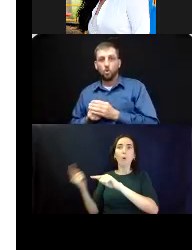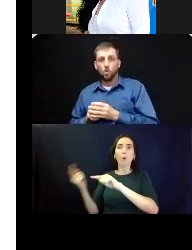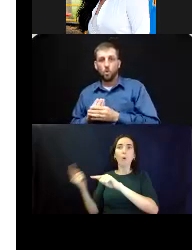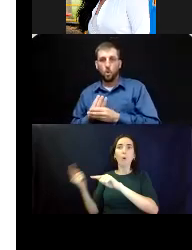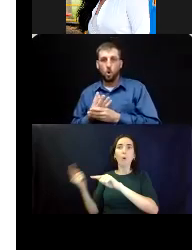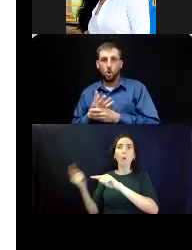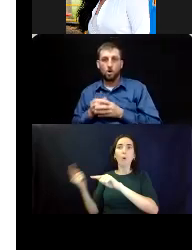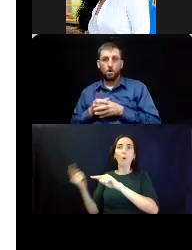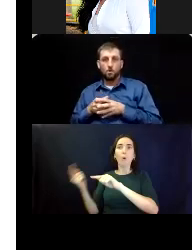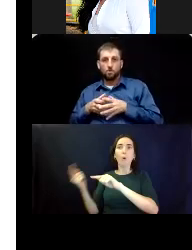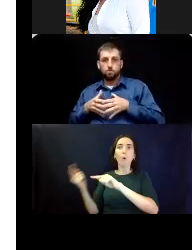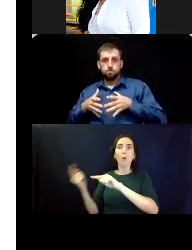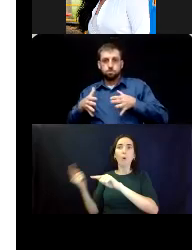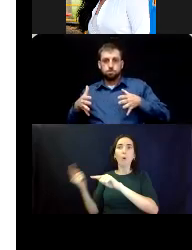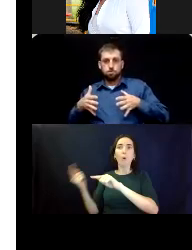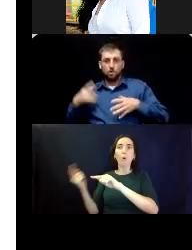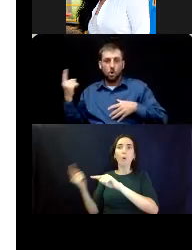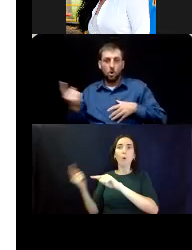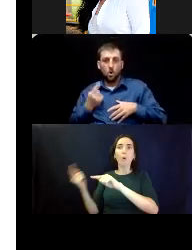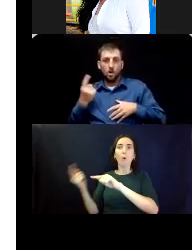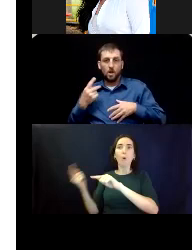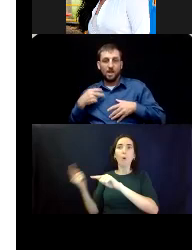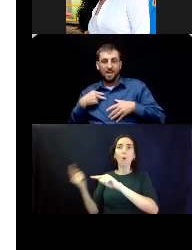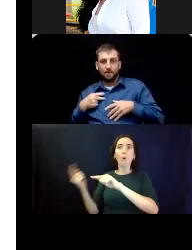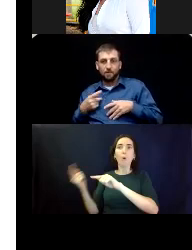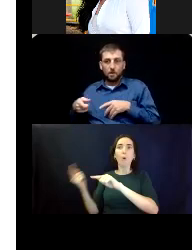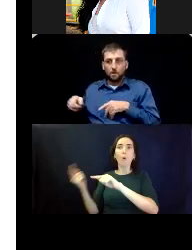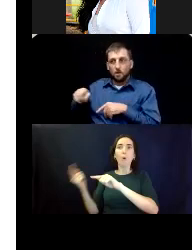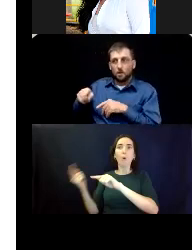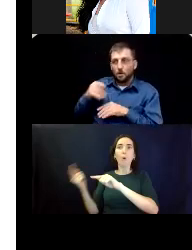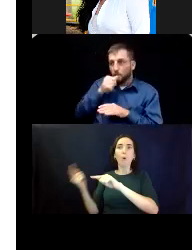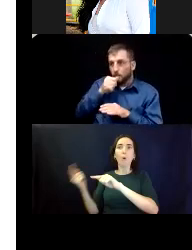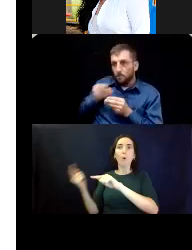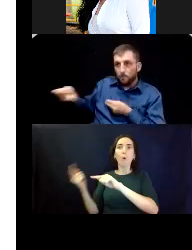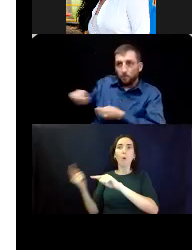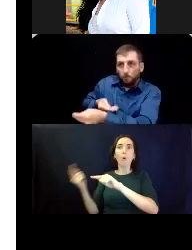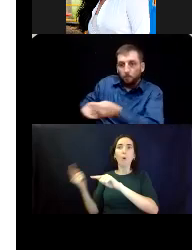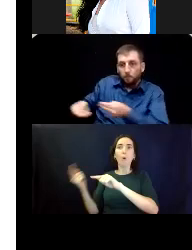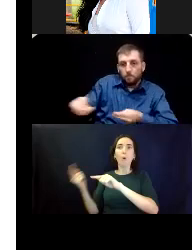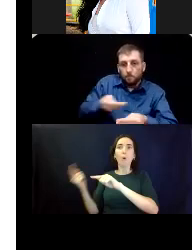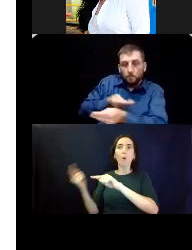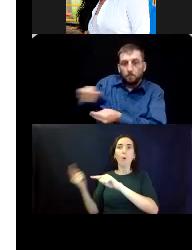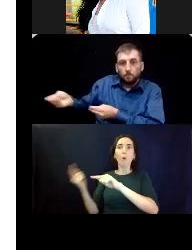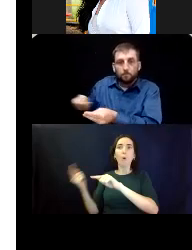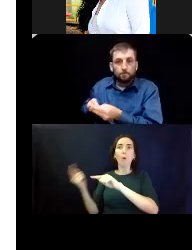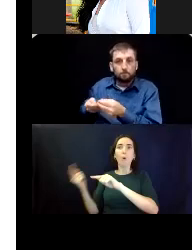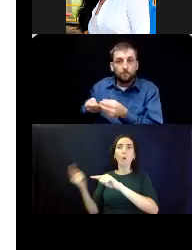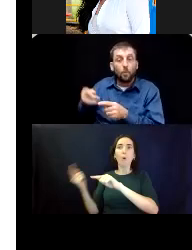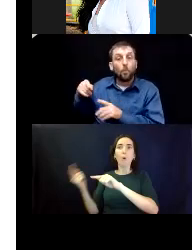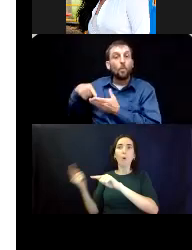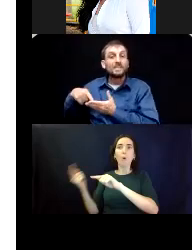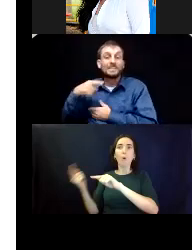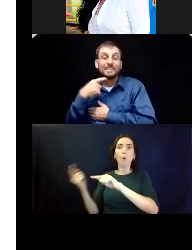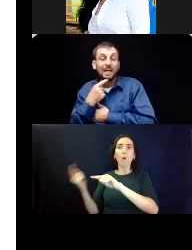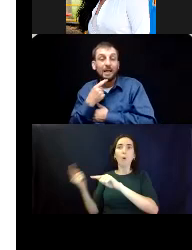an underground. Notes get passed among survivors, and the notes that we are passing these days says, there